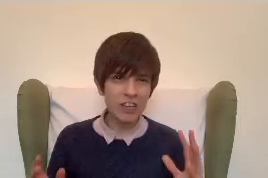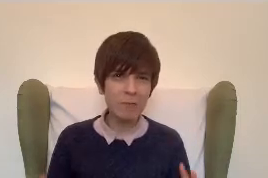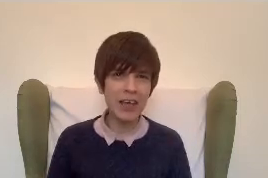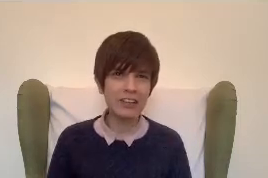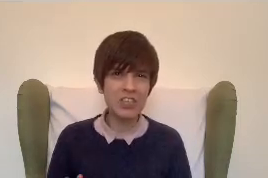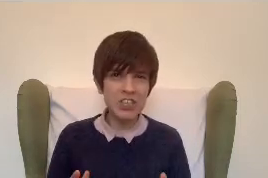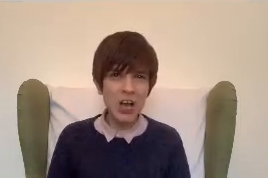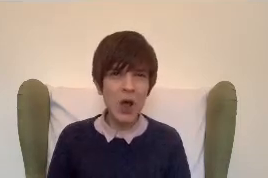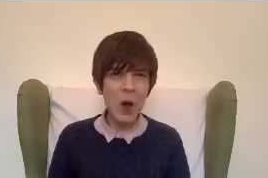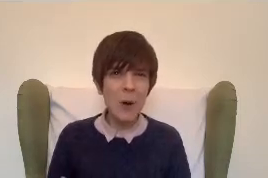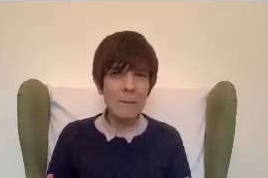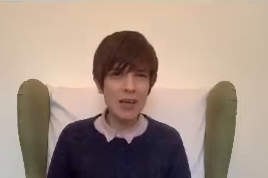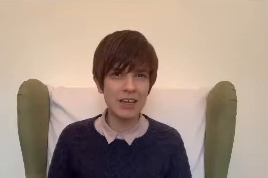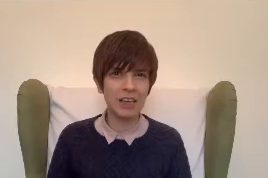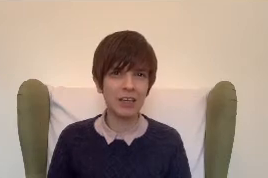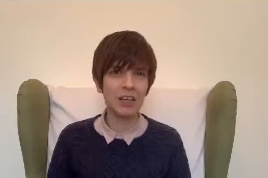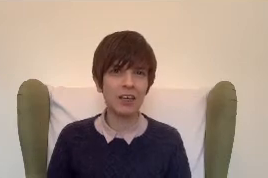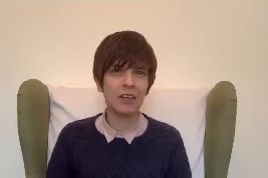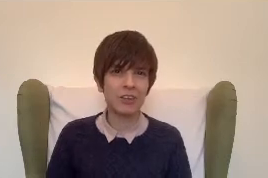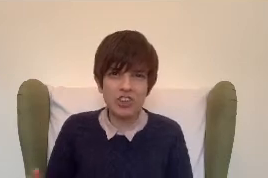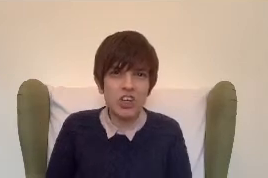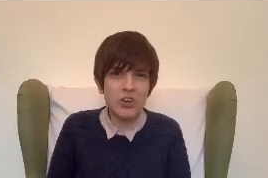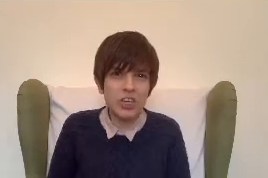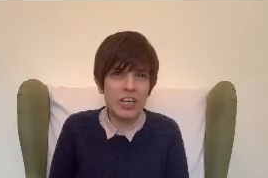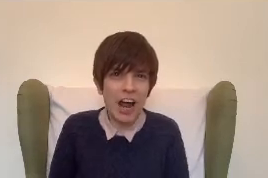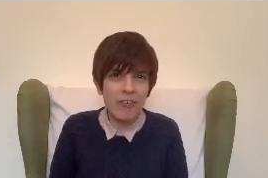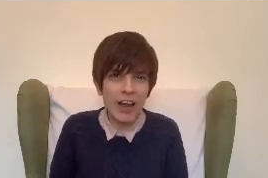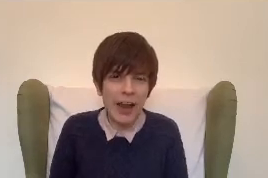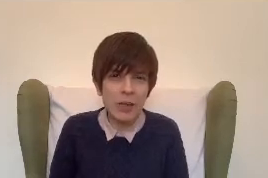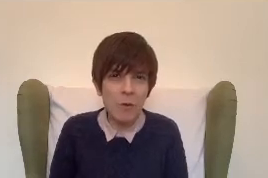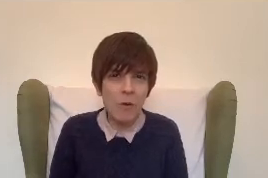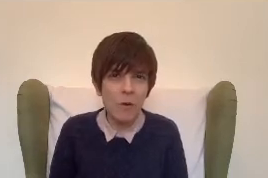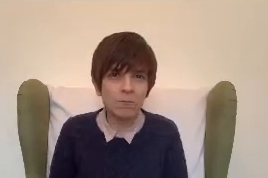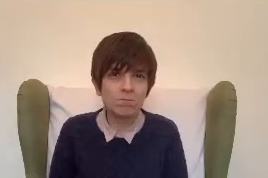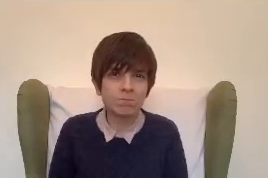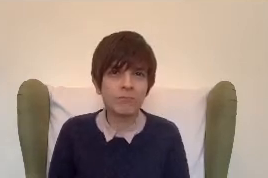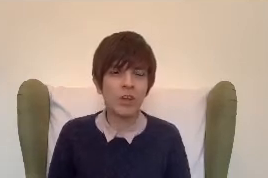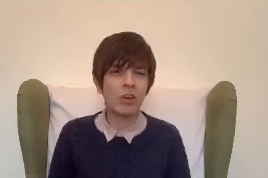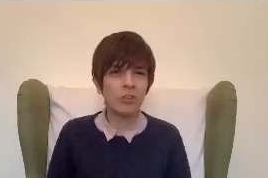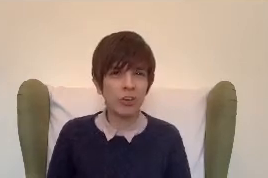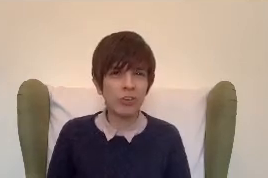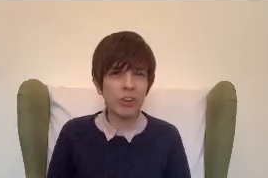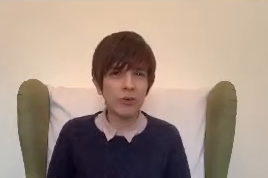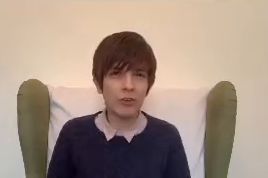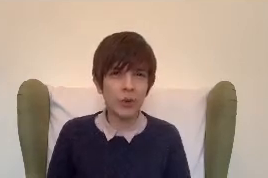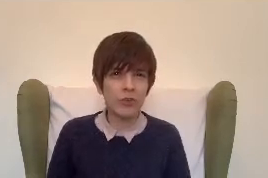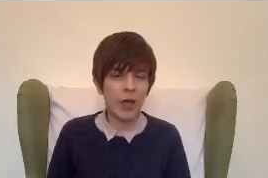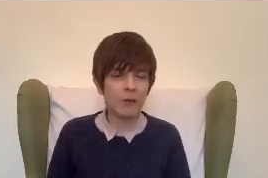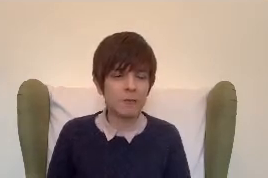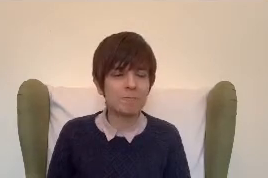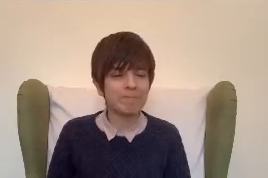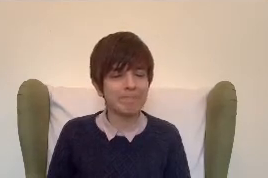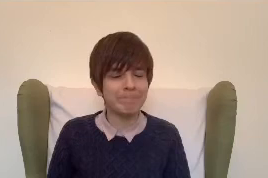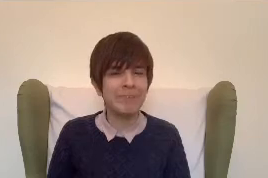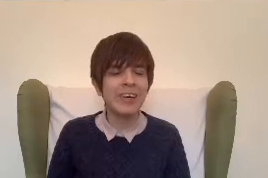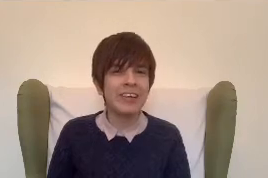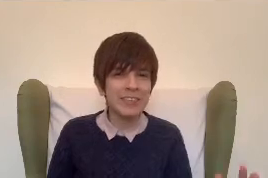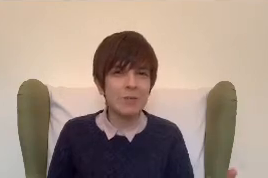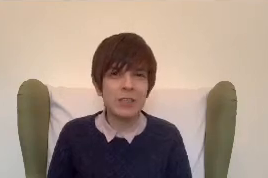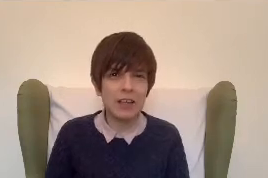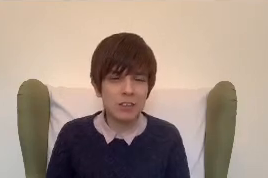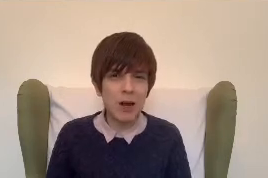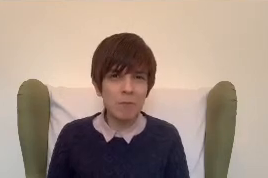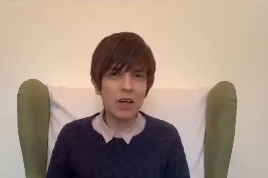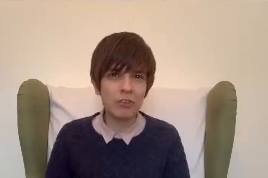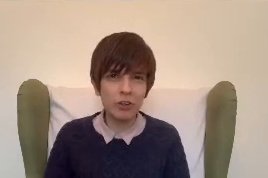fact, she'd picked so many that she couldn't carry any more. So she thought to herself,